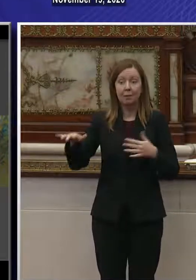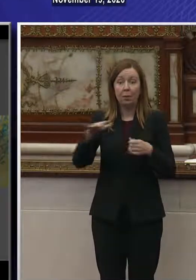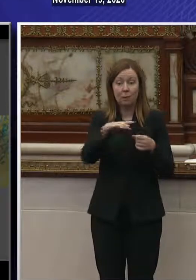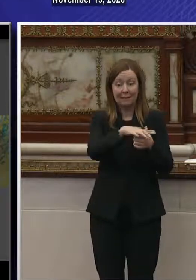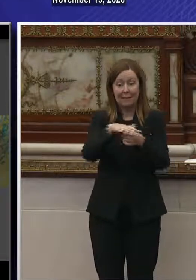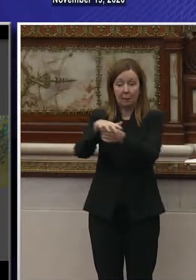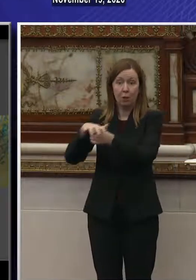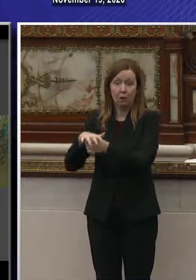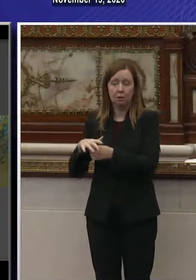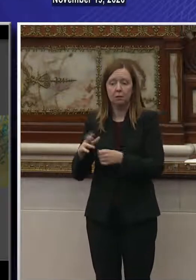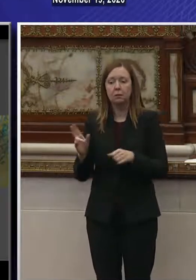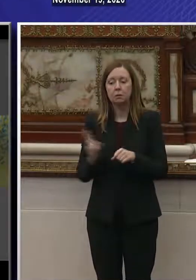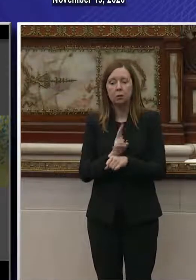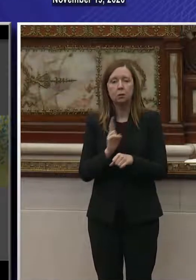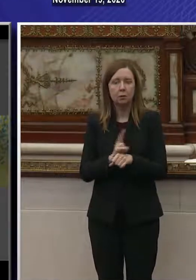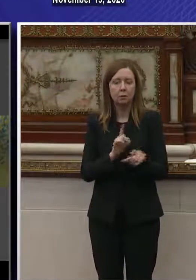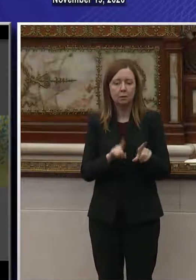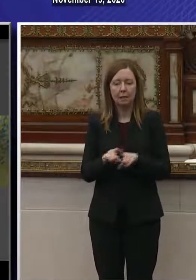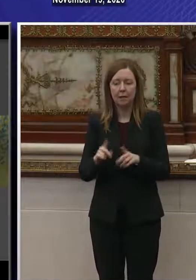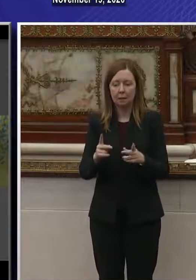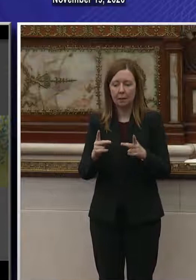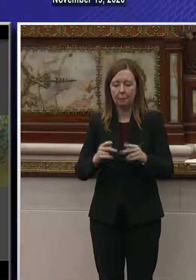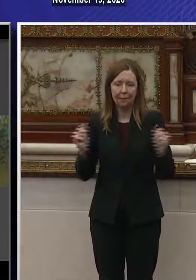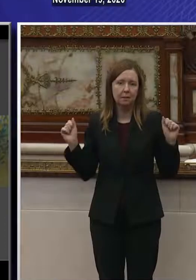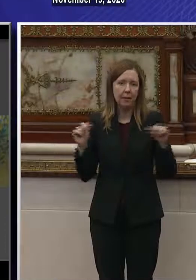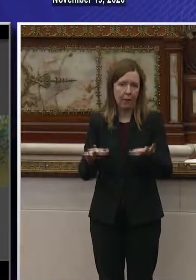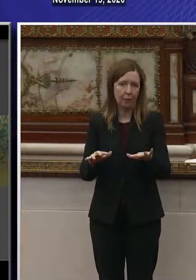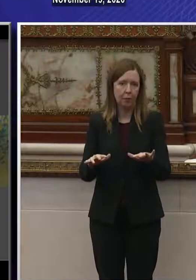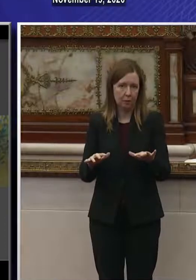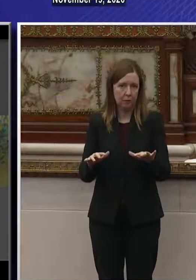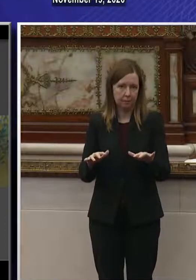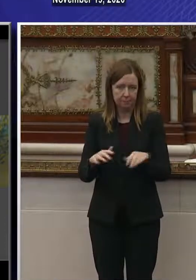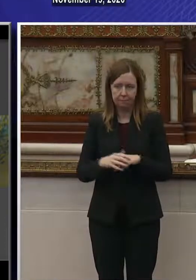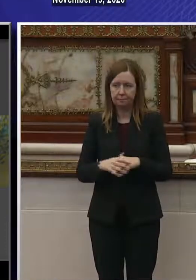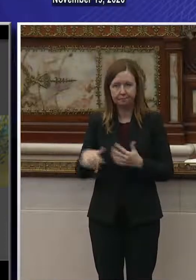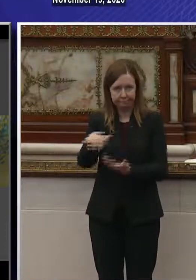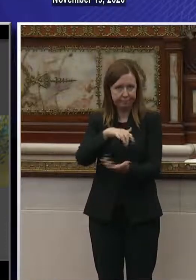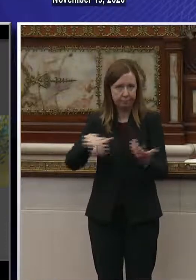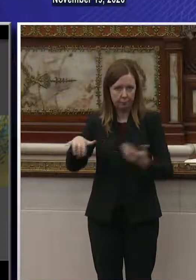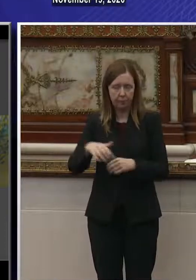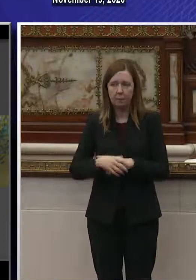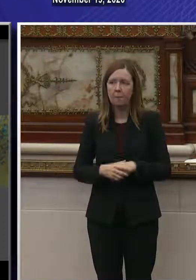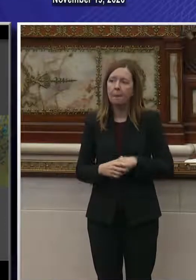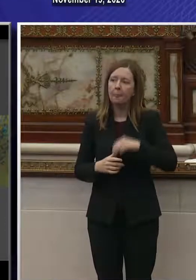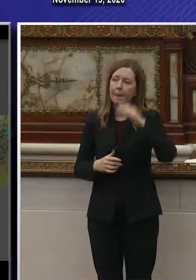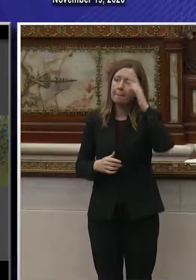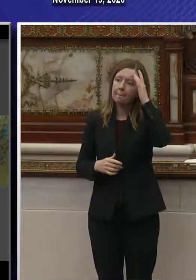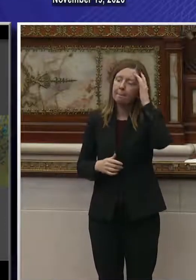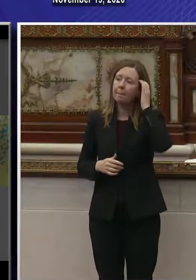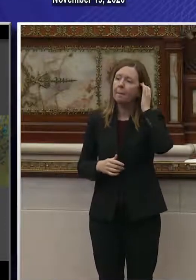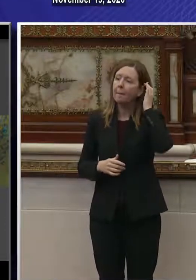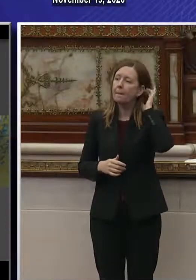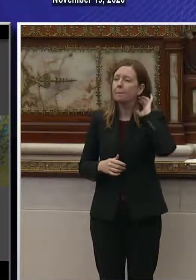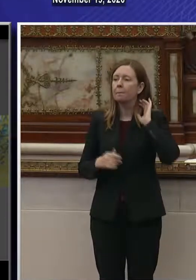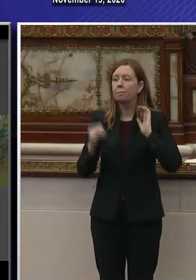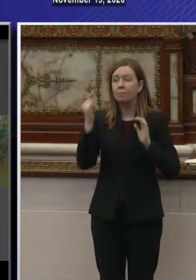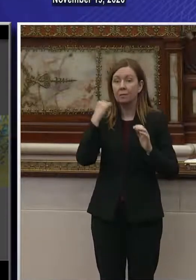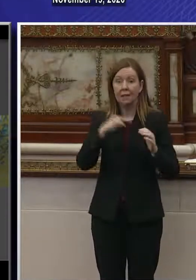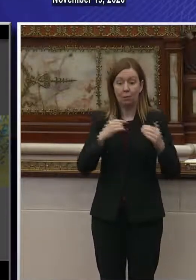were used as a place to gather and congregate. If we have schools of